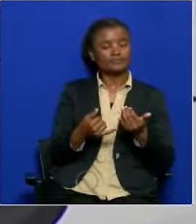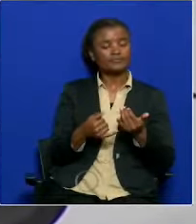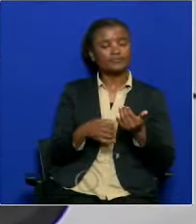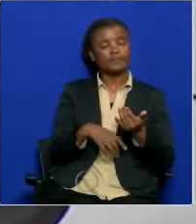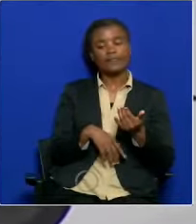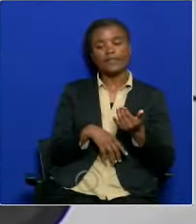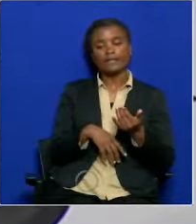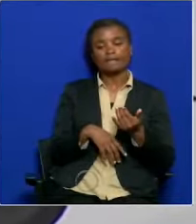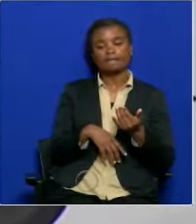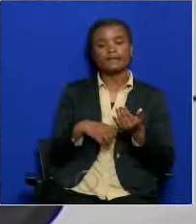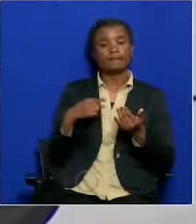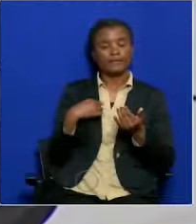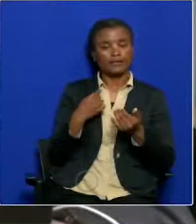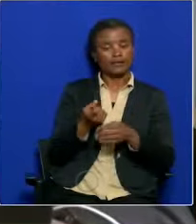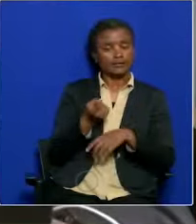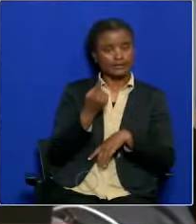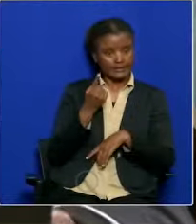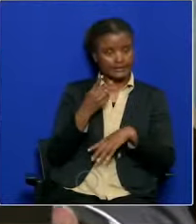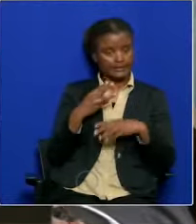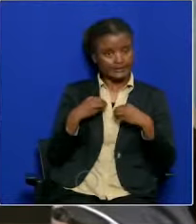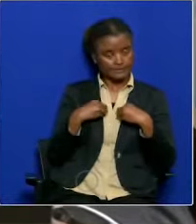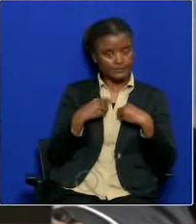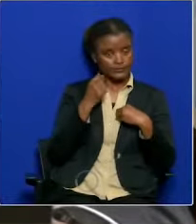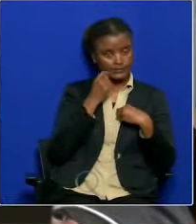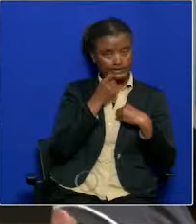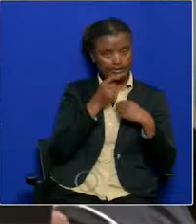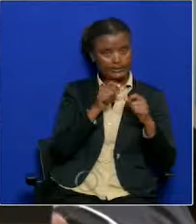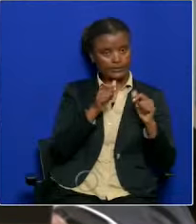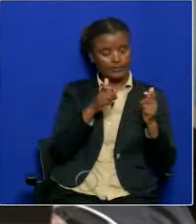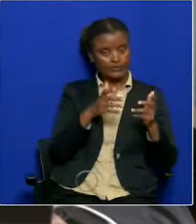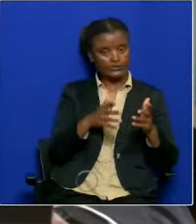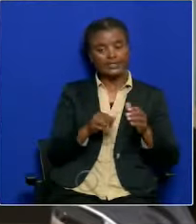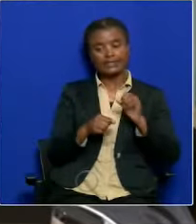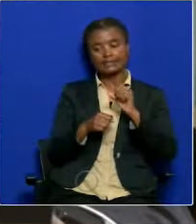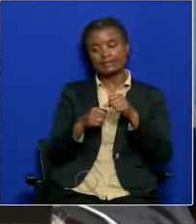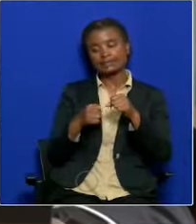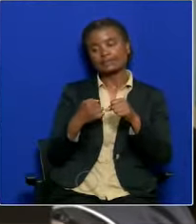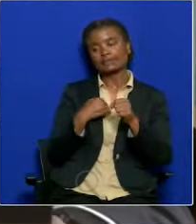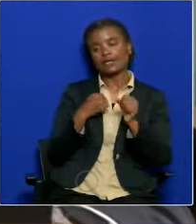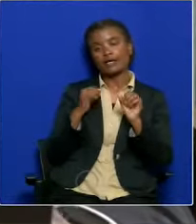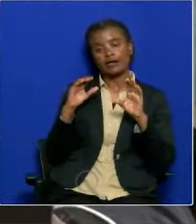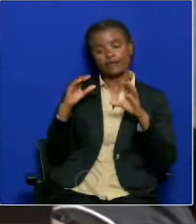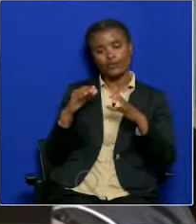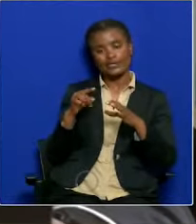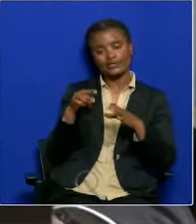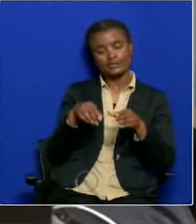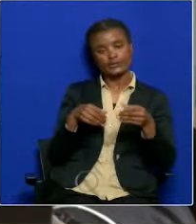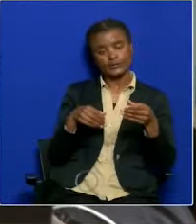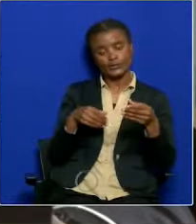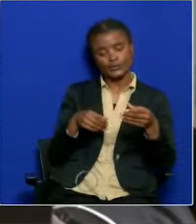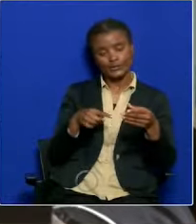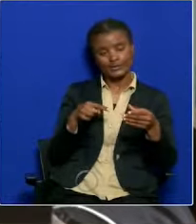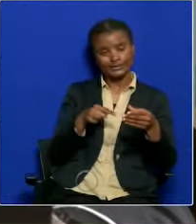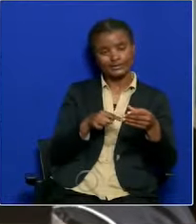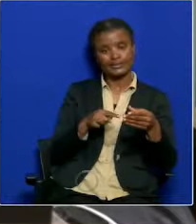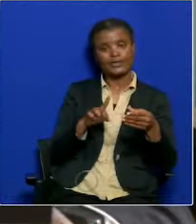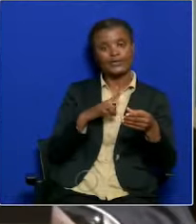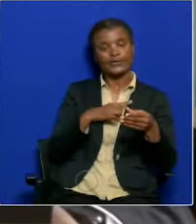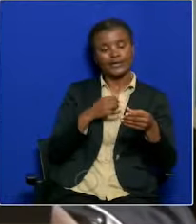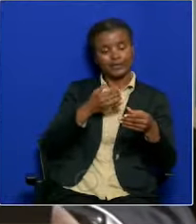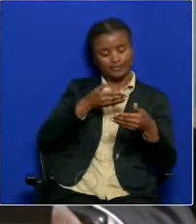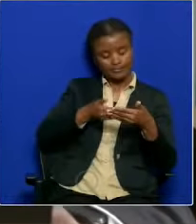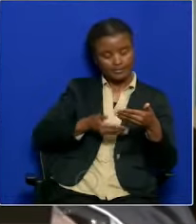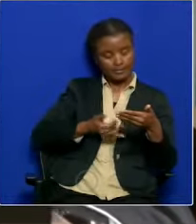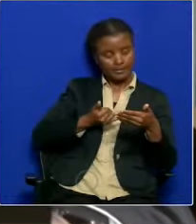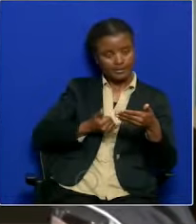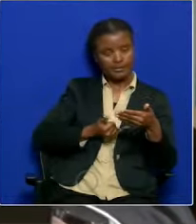you are saying, Commissioner. My focus is also only on these documents, Thank because you. that's the only thing that's in front of you. Okay, thank you. Yes, so